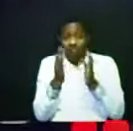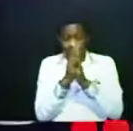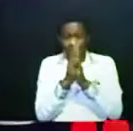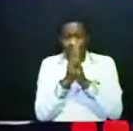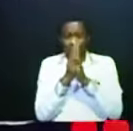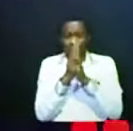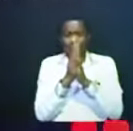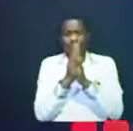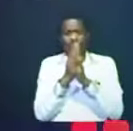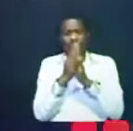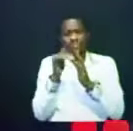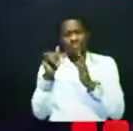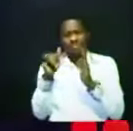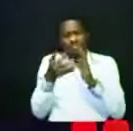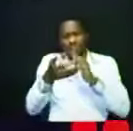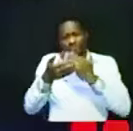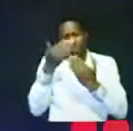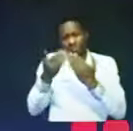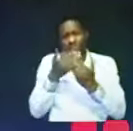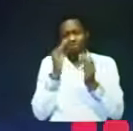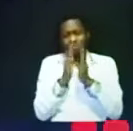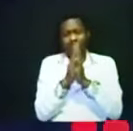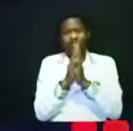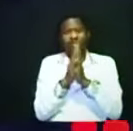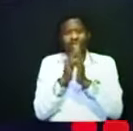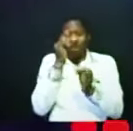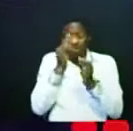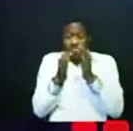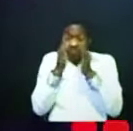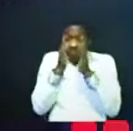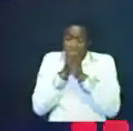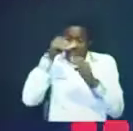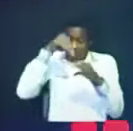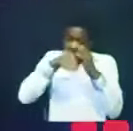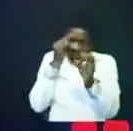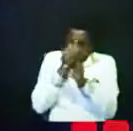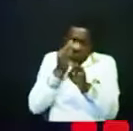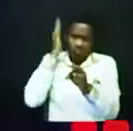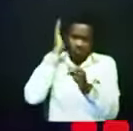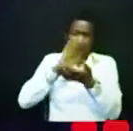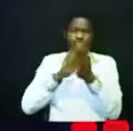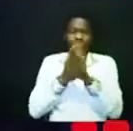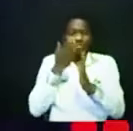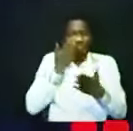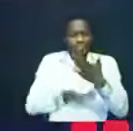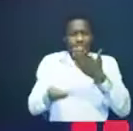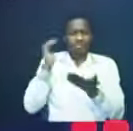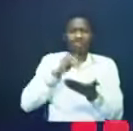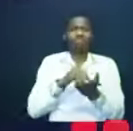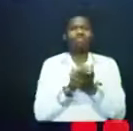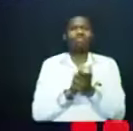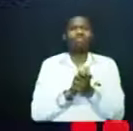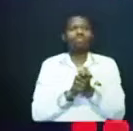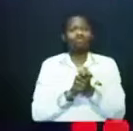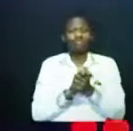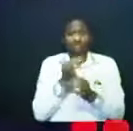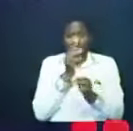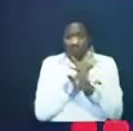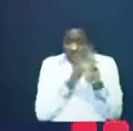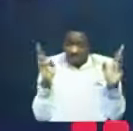me. If you pray it in faith, you will be born again. If you